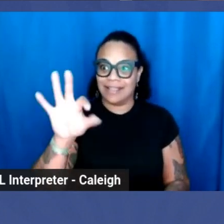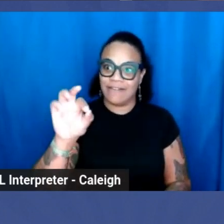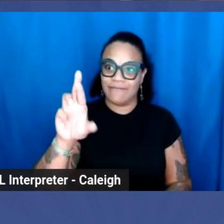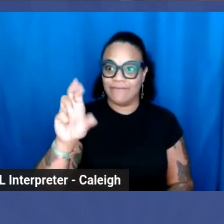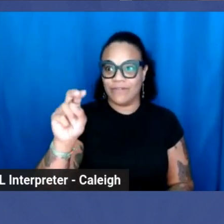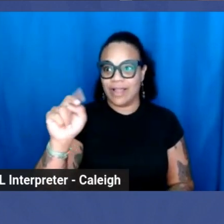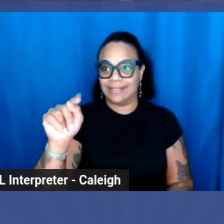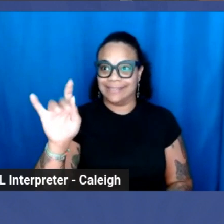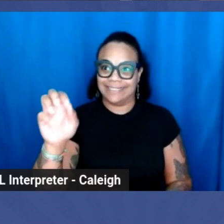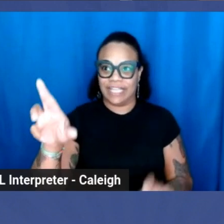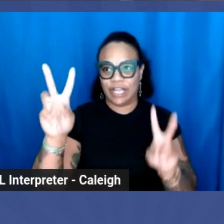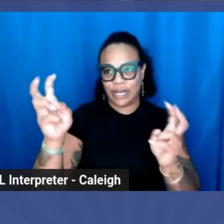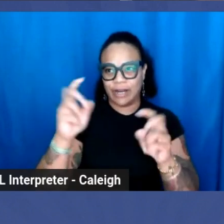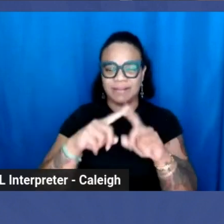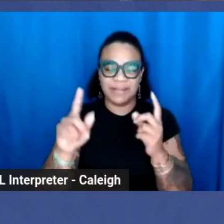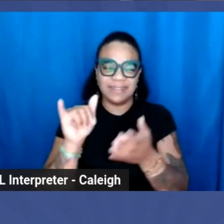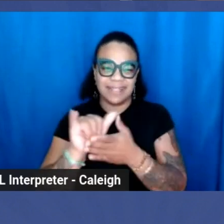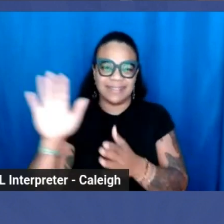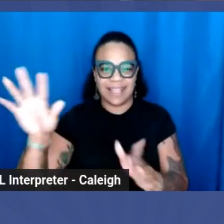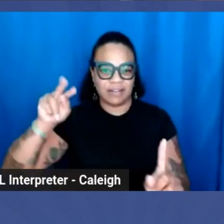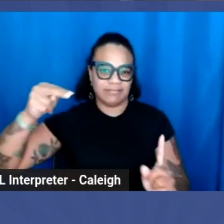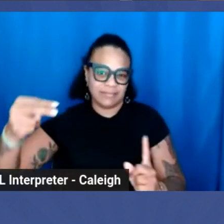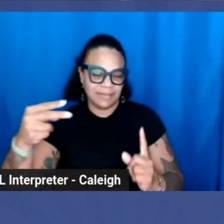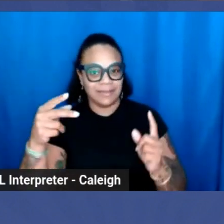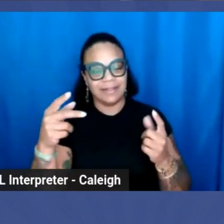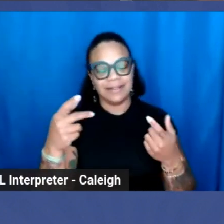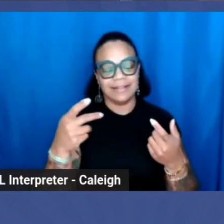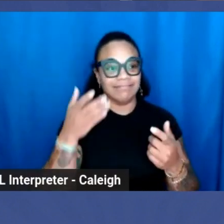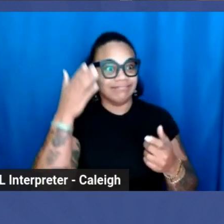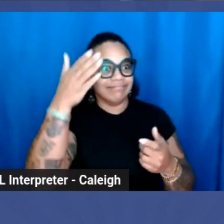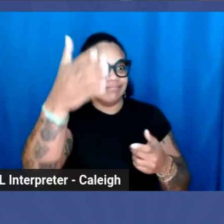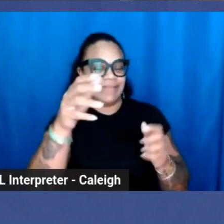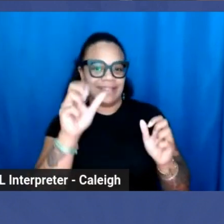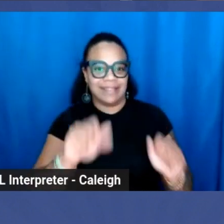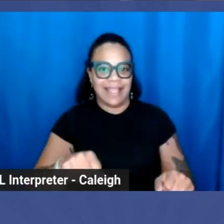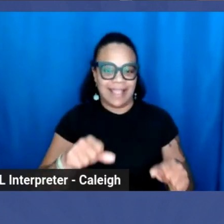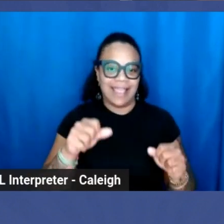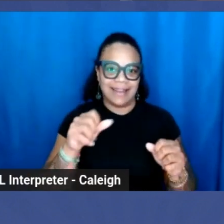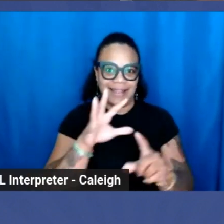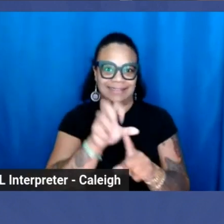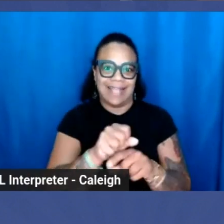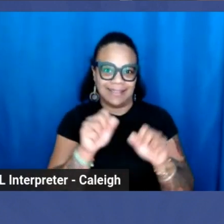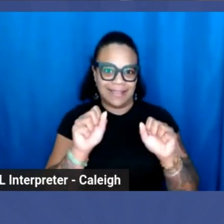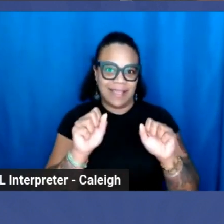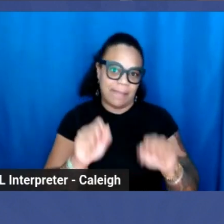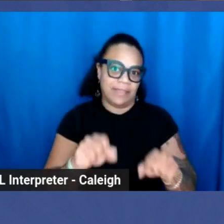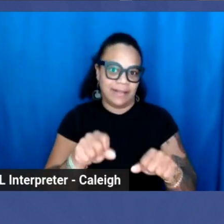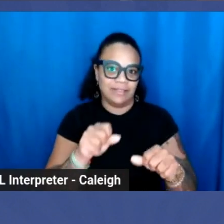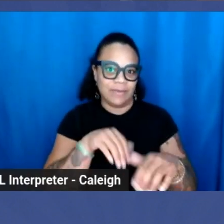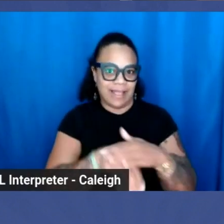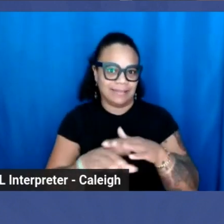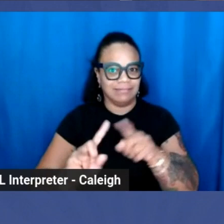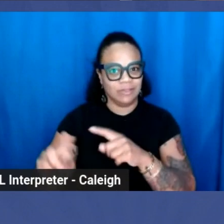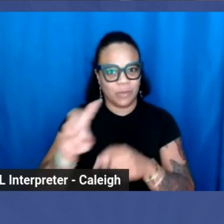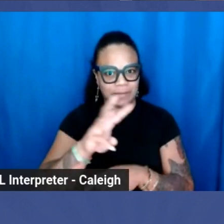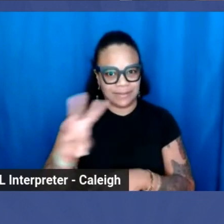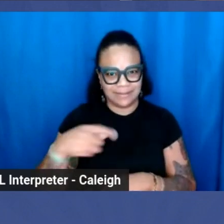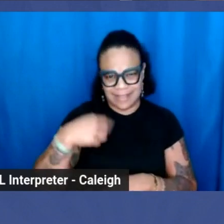can attack the ability of abortions to have websites. I think Woodhull got censored on Instagram very